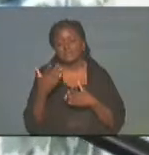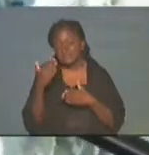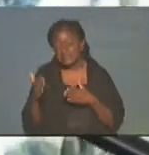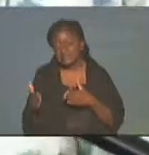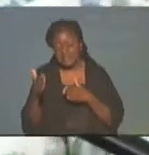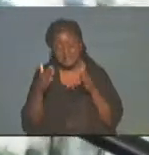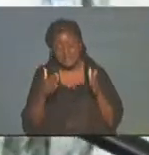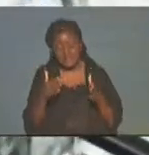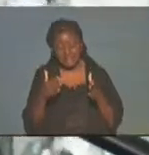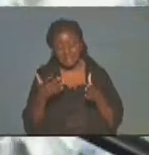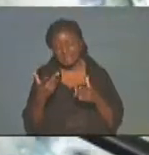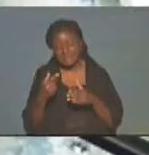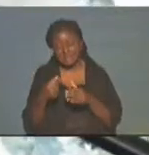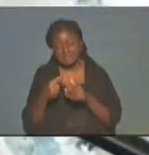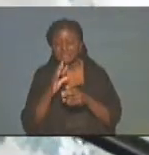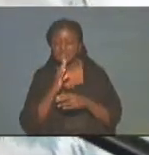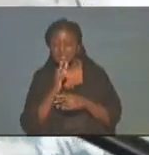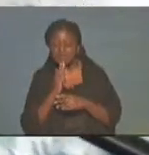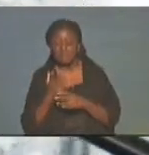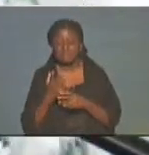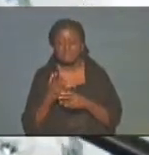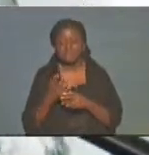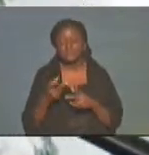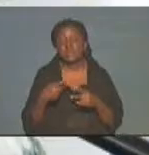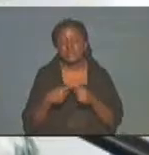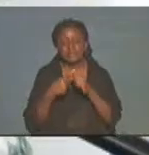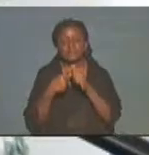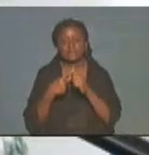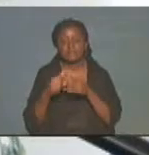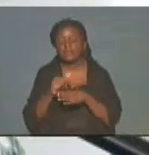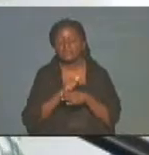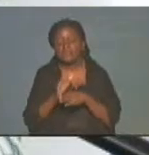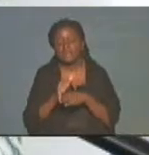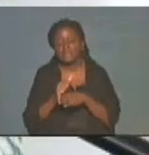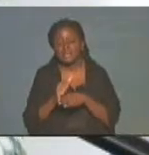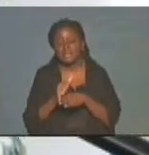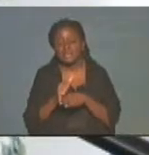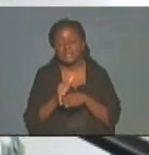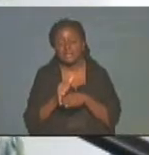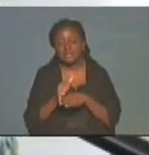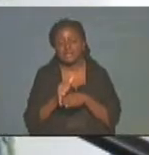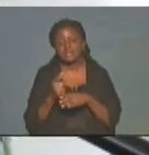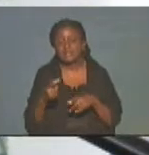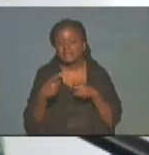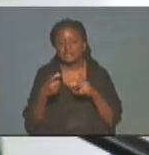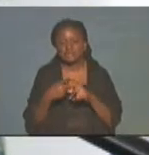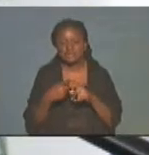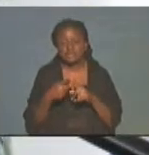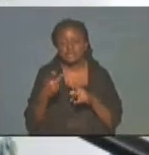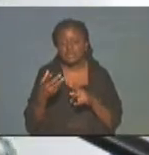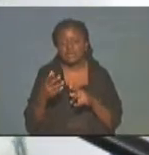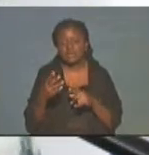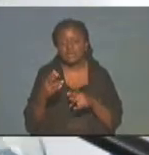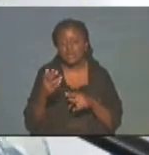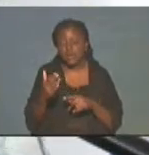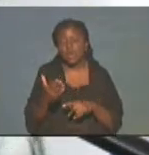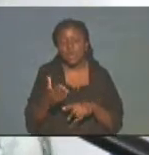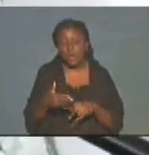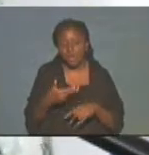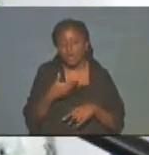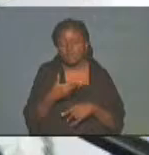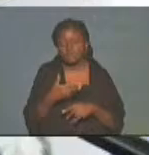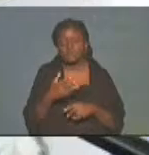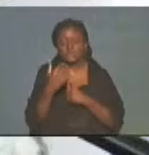training, research methods, and so on offered to the host country if they want to take it up. So CARFA has quite